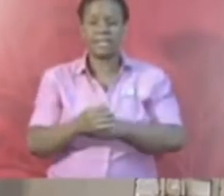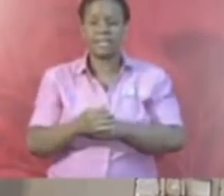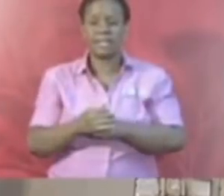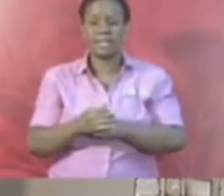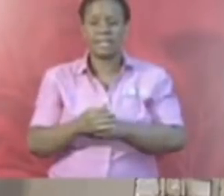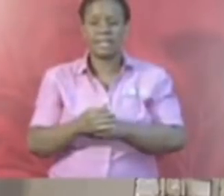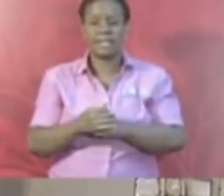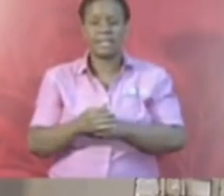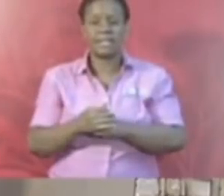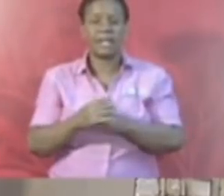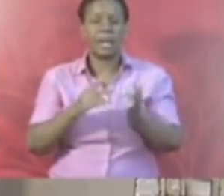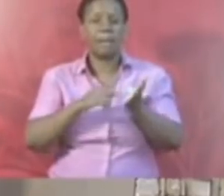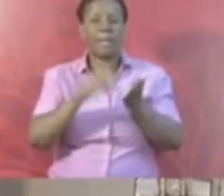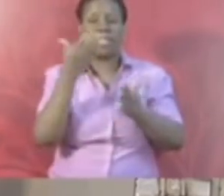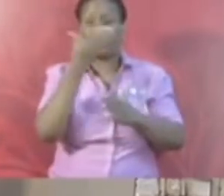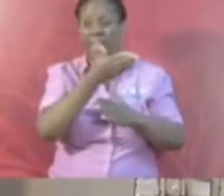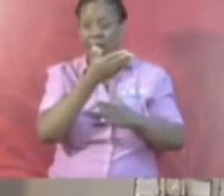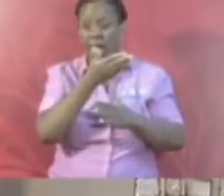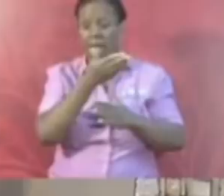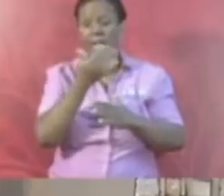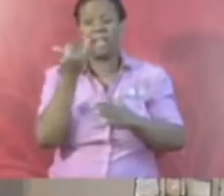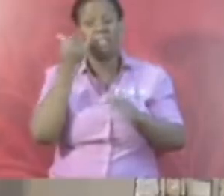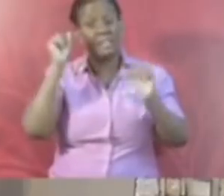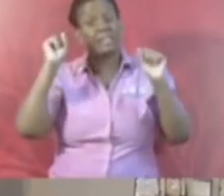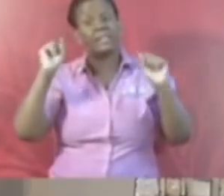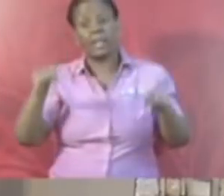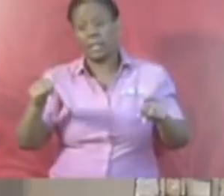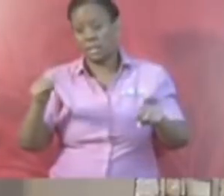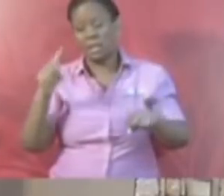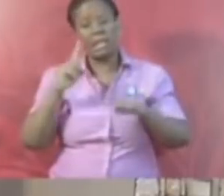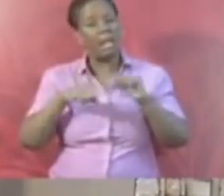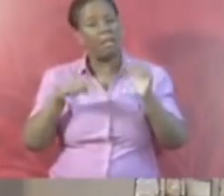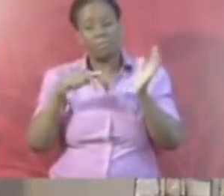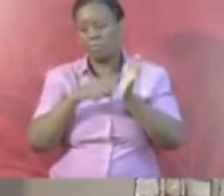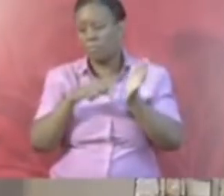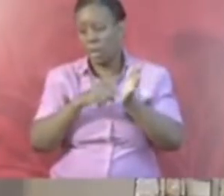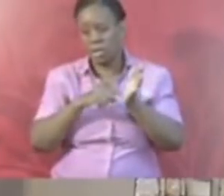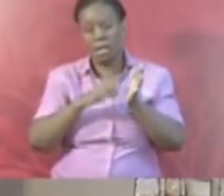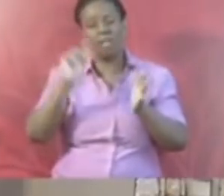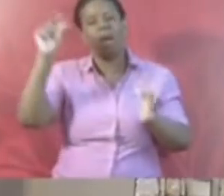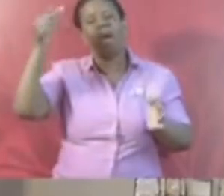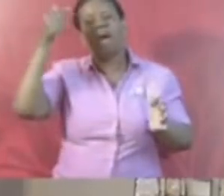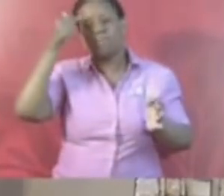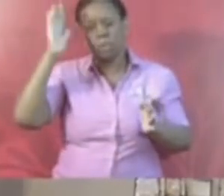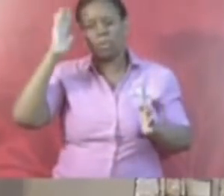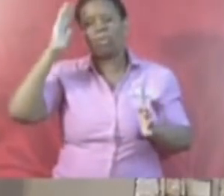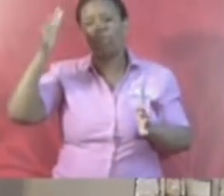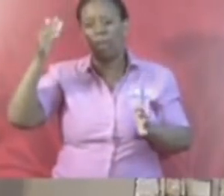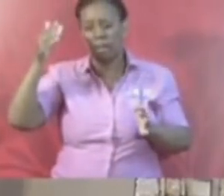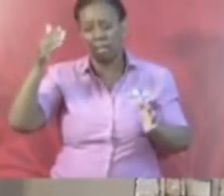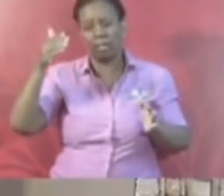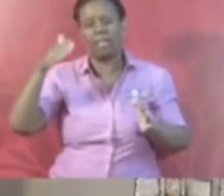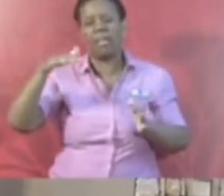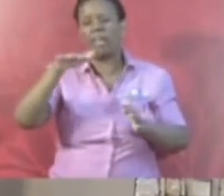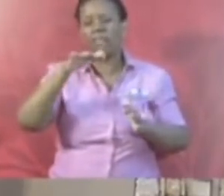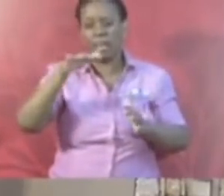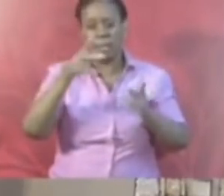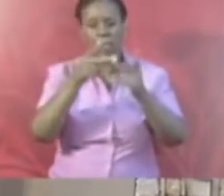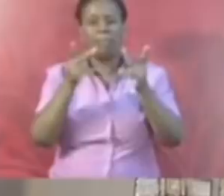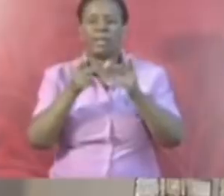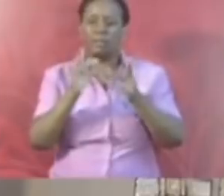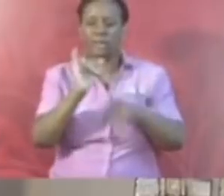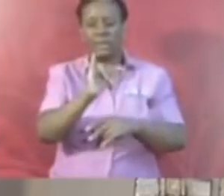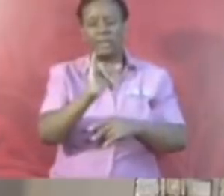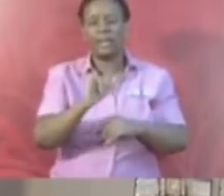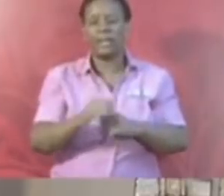categories, one of those 2 categories. So this is a new liberalized exemption policy.